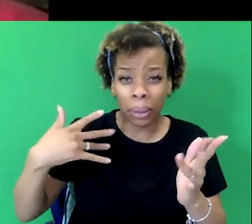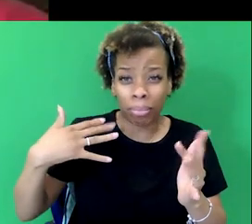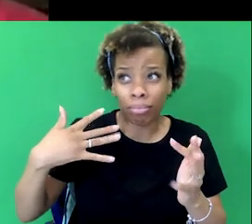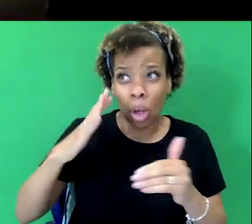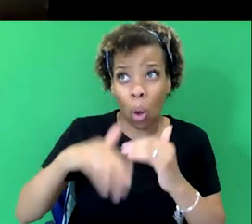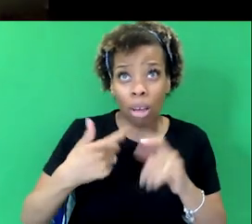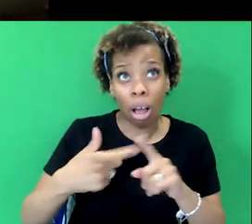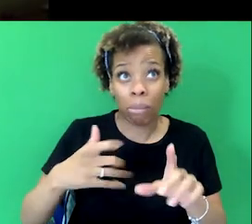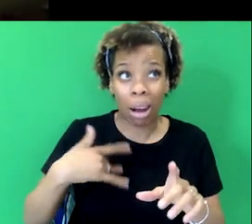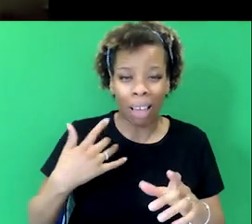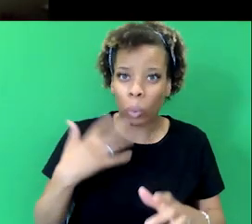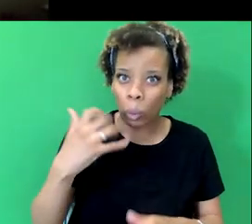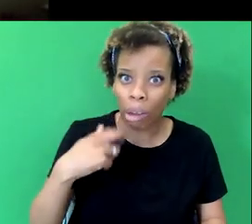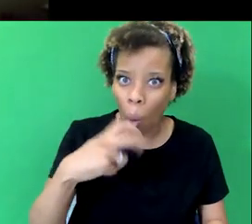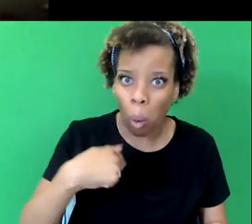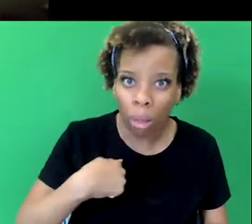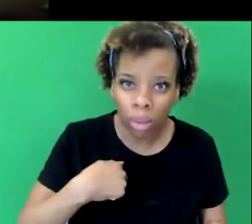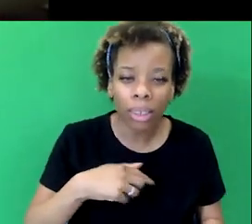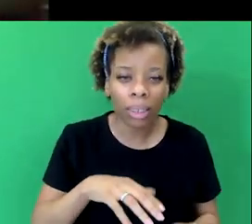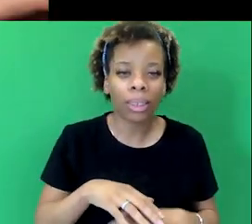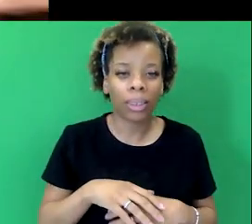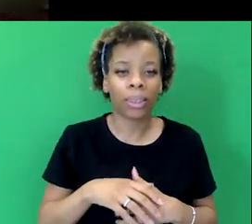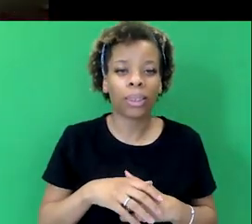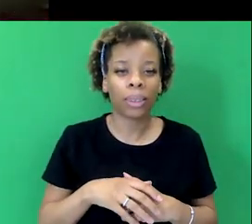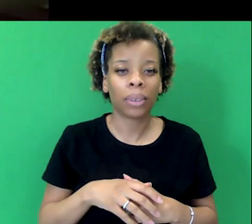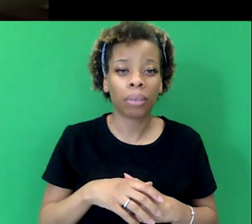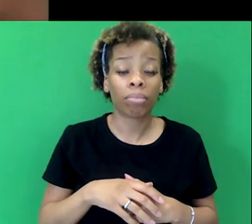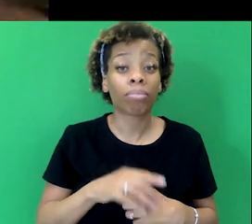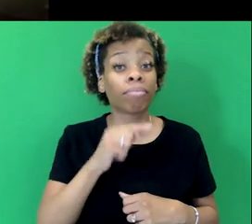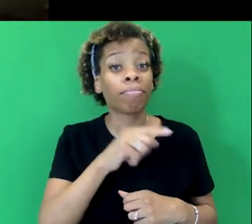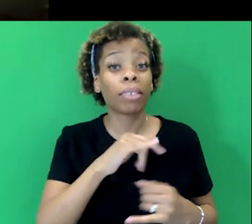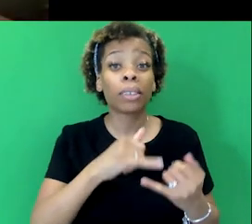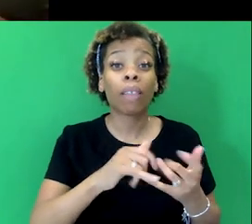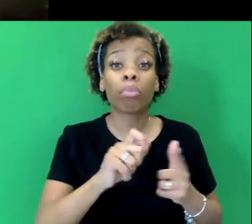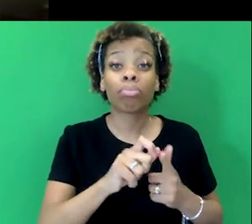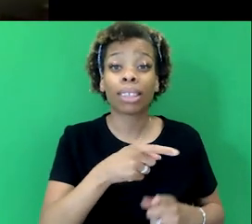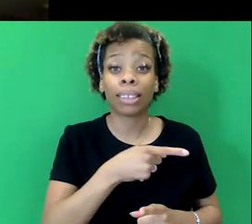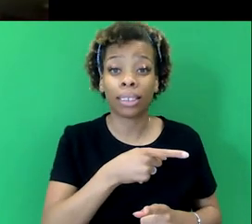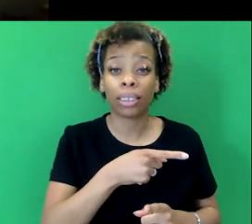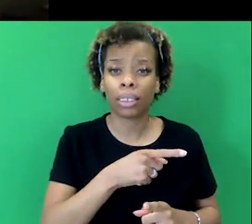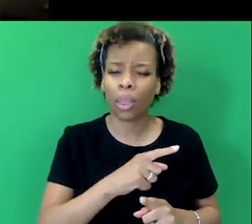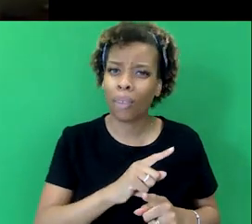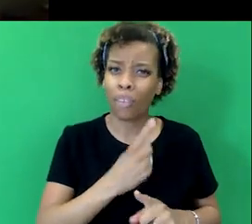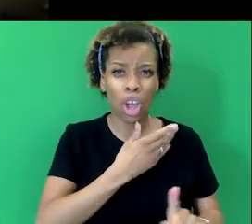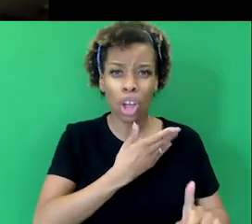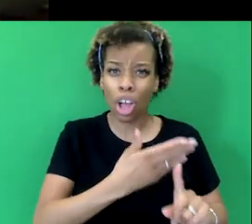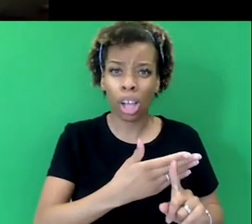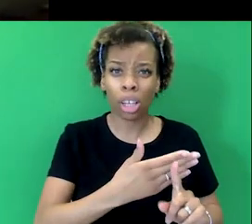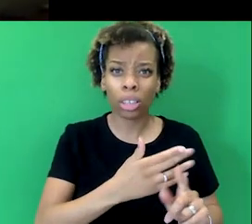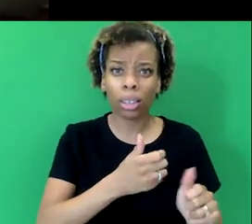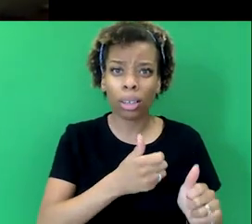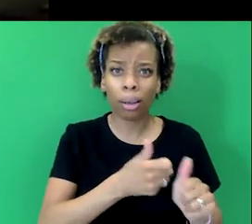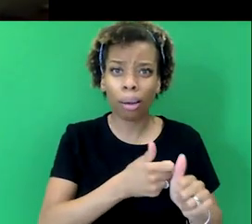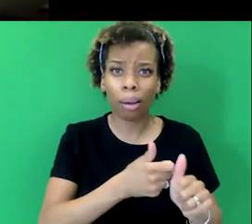more than half my life. I'm very old. And they are the first company that have been so supportive in this,